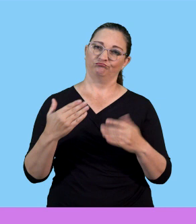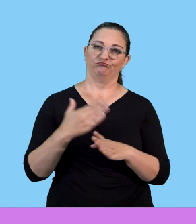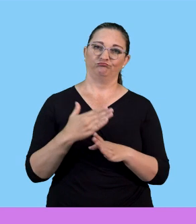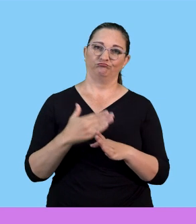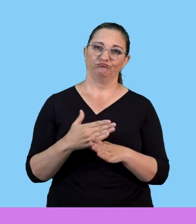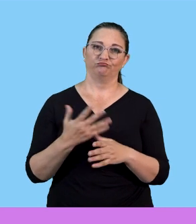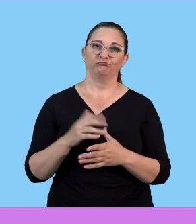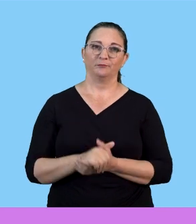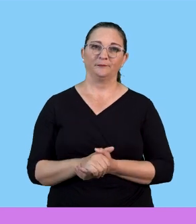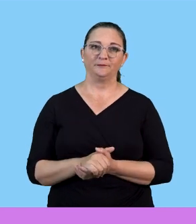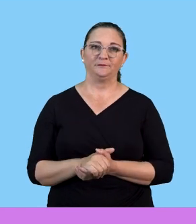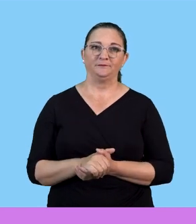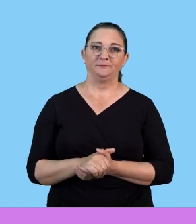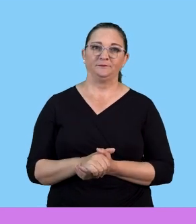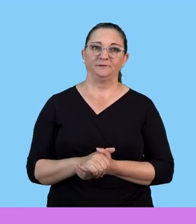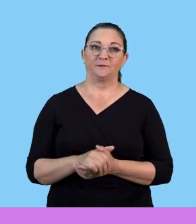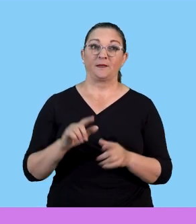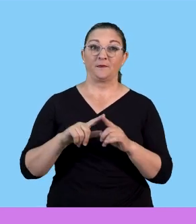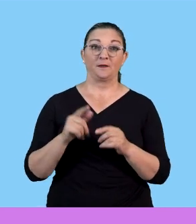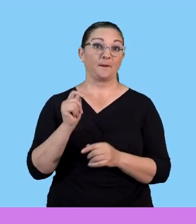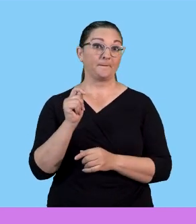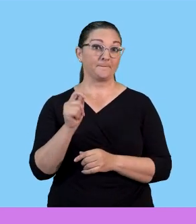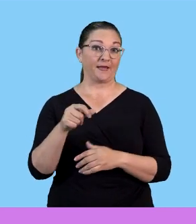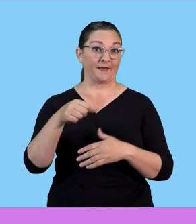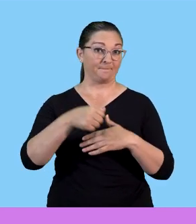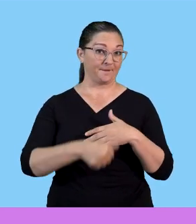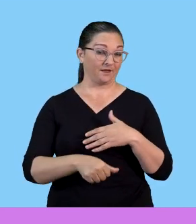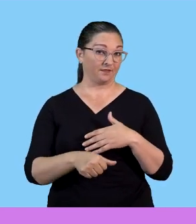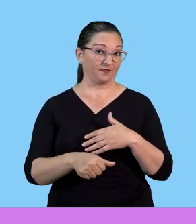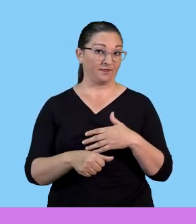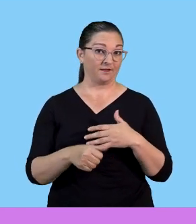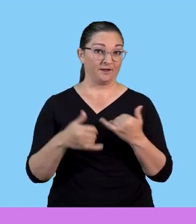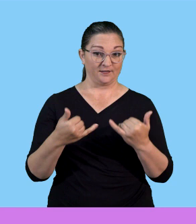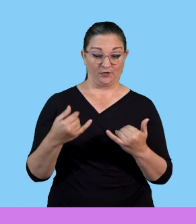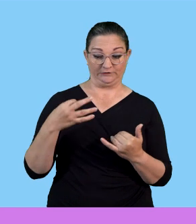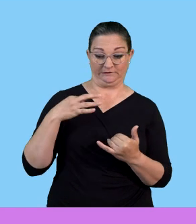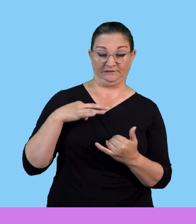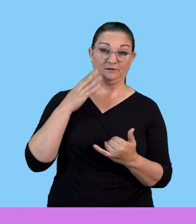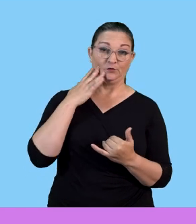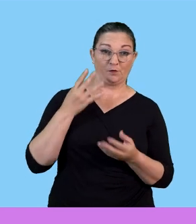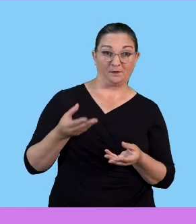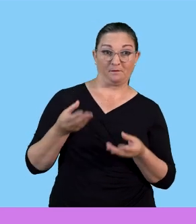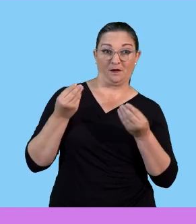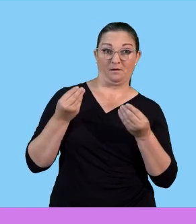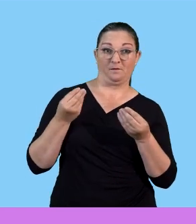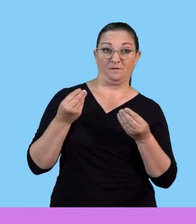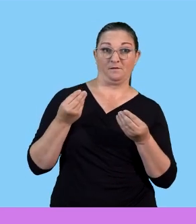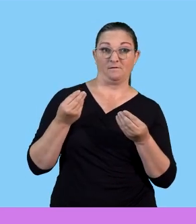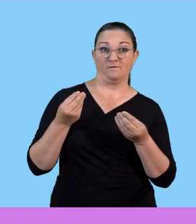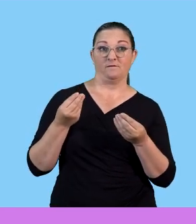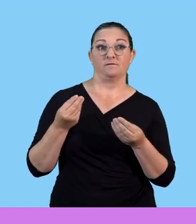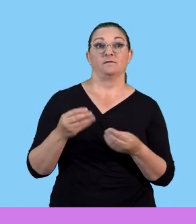That's the day he started working for the company. The pay date is the date that he receives his